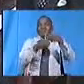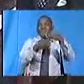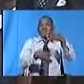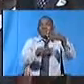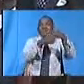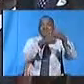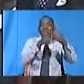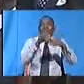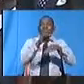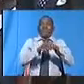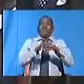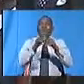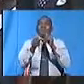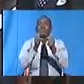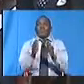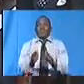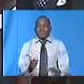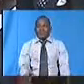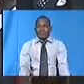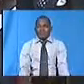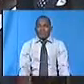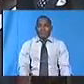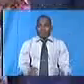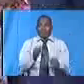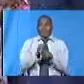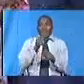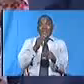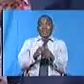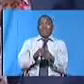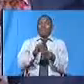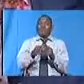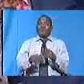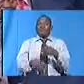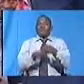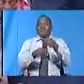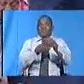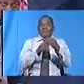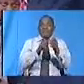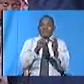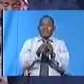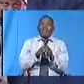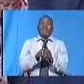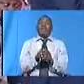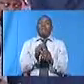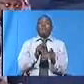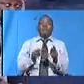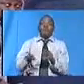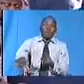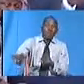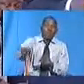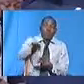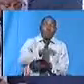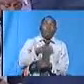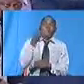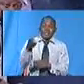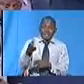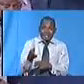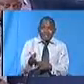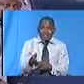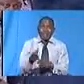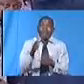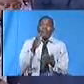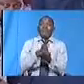For instance, that tally is the product of sorting publicly done, where rejected ballots